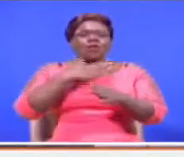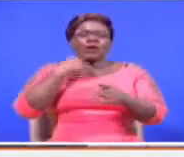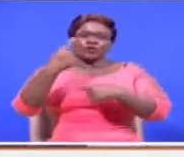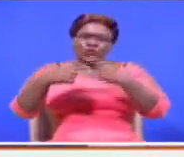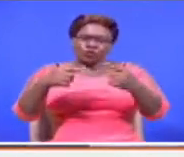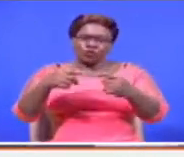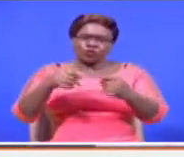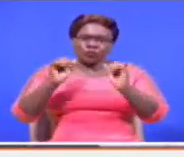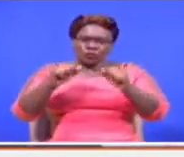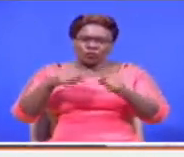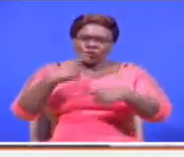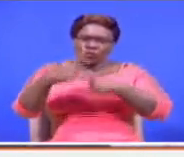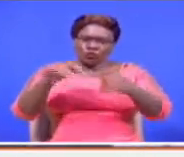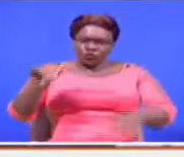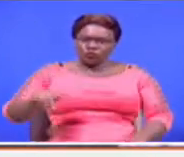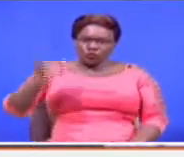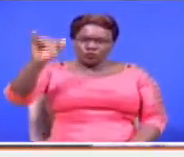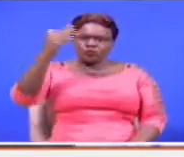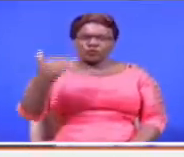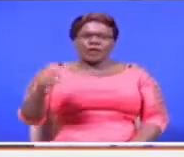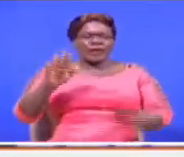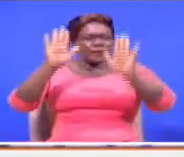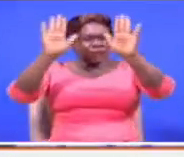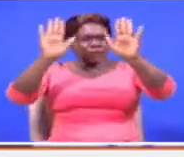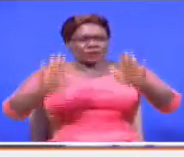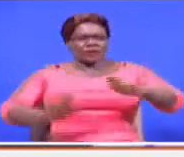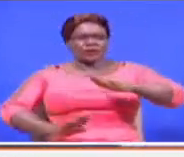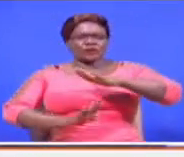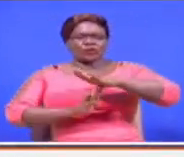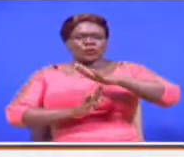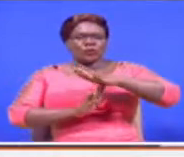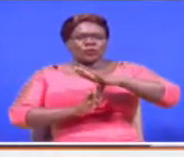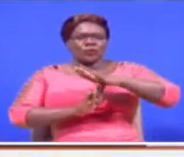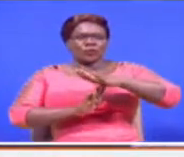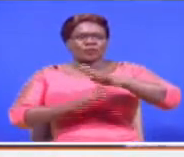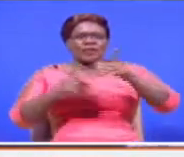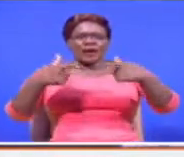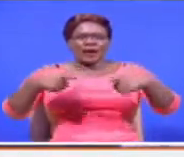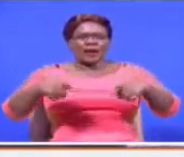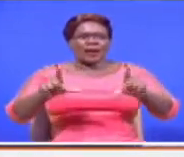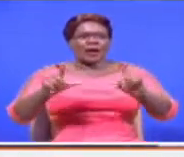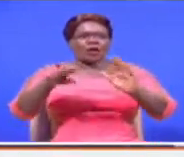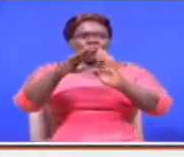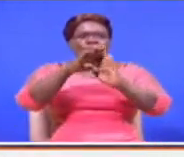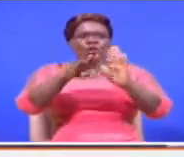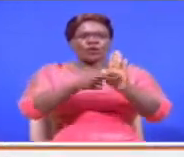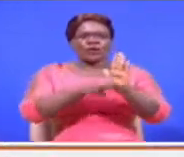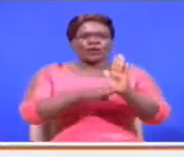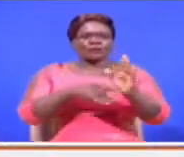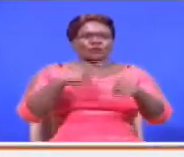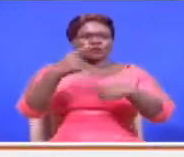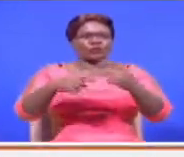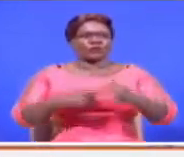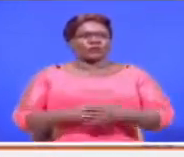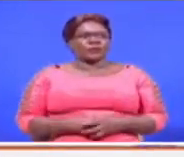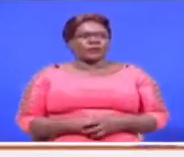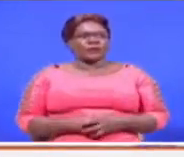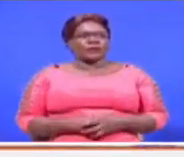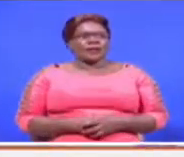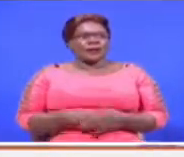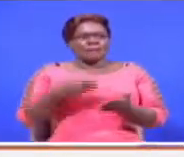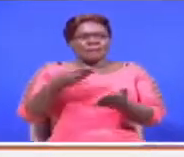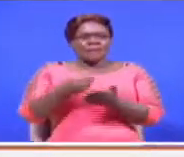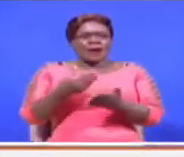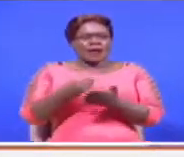continue with the program can continue. And most importantly, allow the program to continue." The amount of money